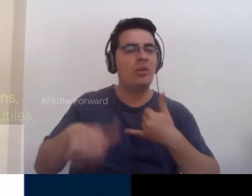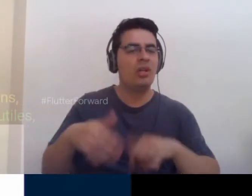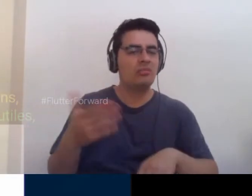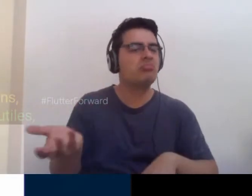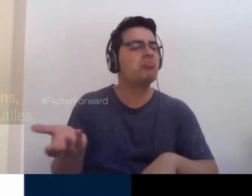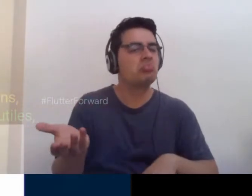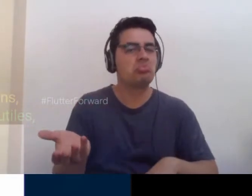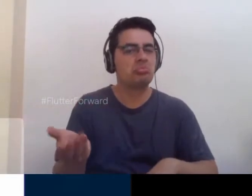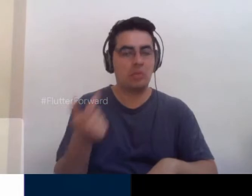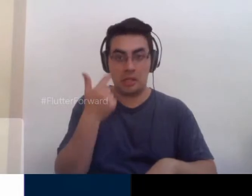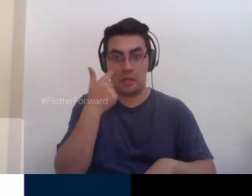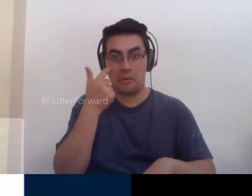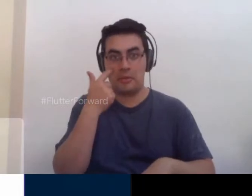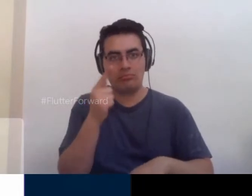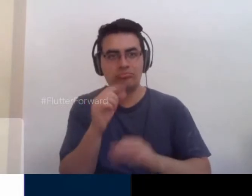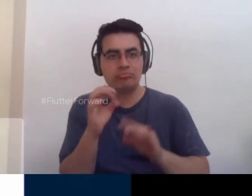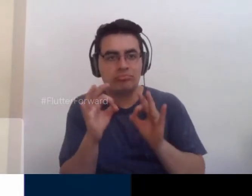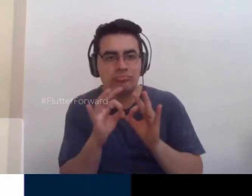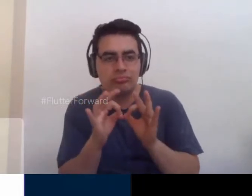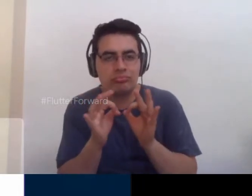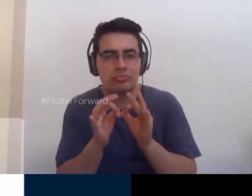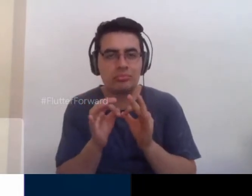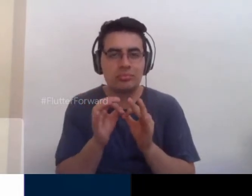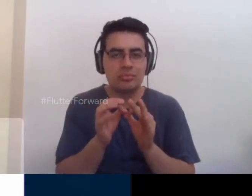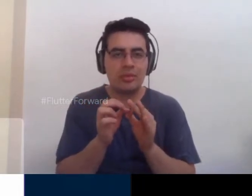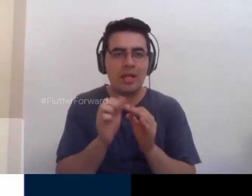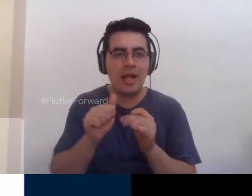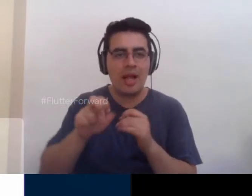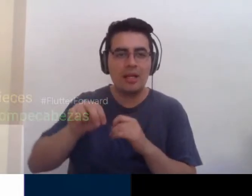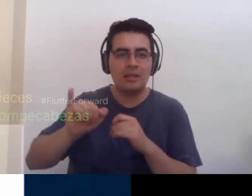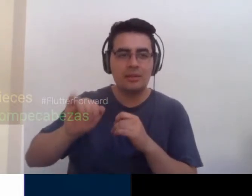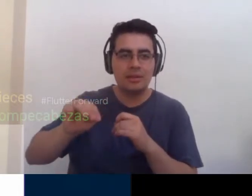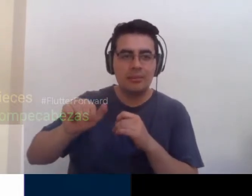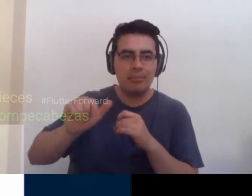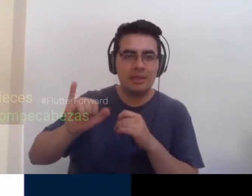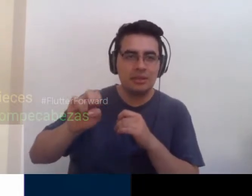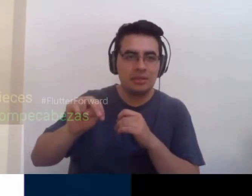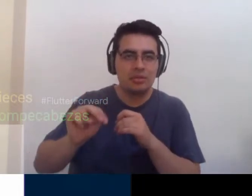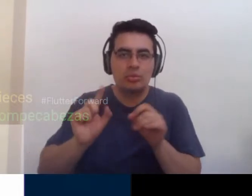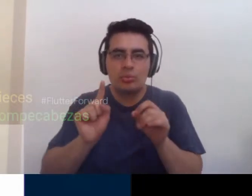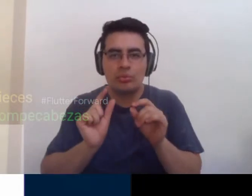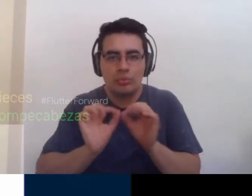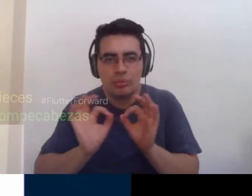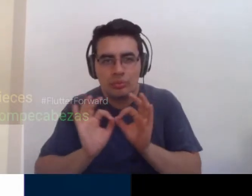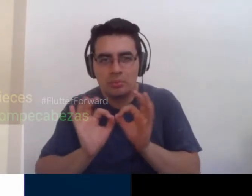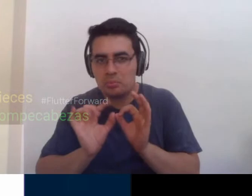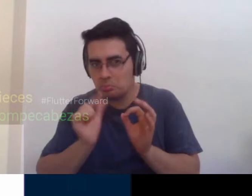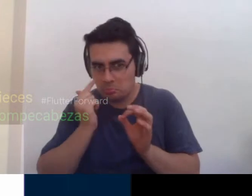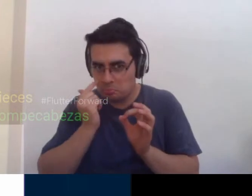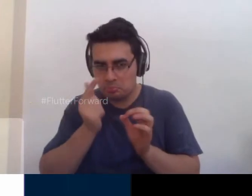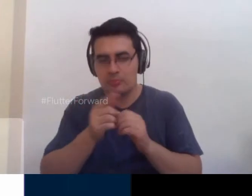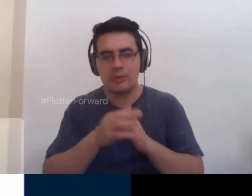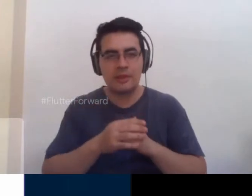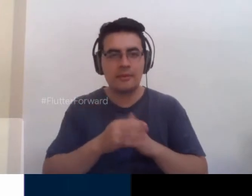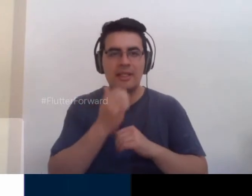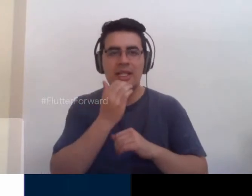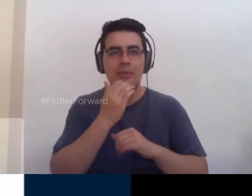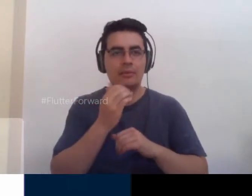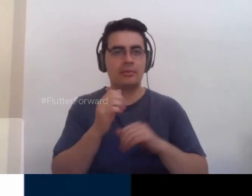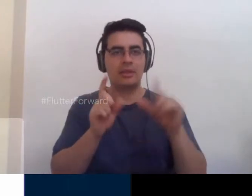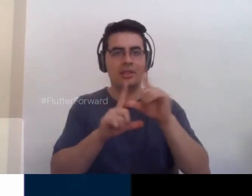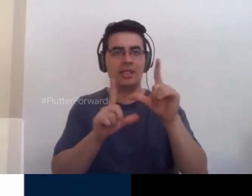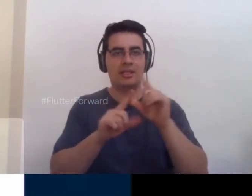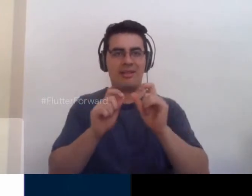some subtle animations, but let's go big this time. What if we take the letters surrounding the puzzle pieces and distort